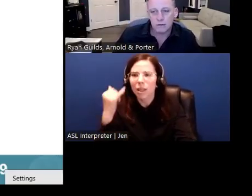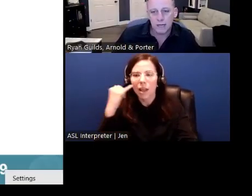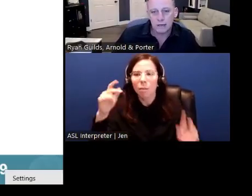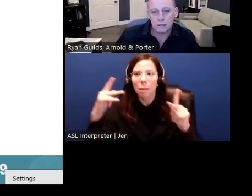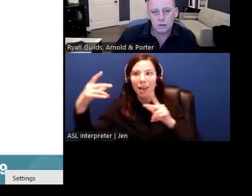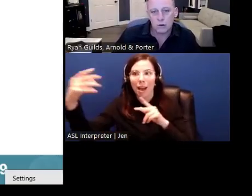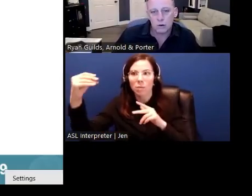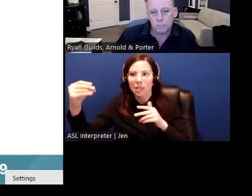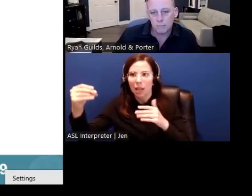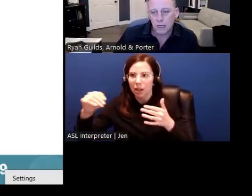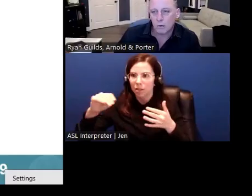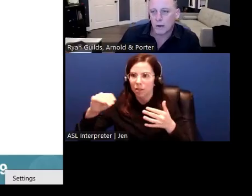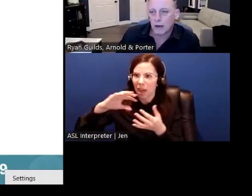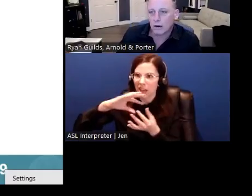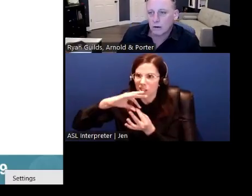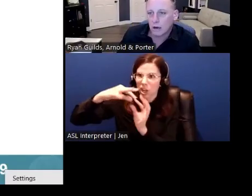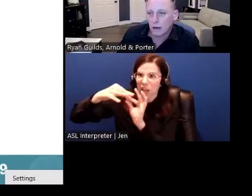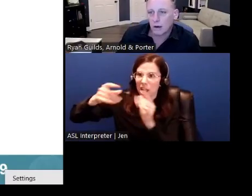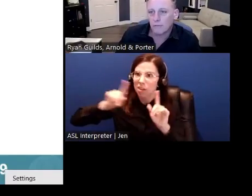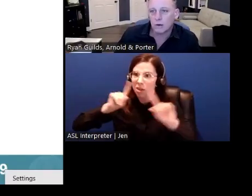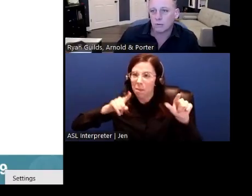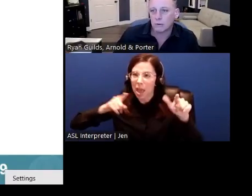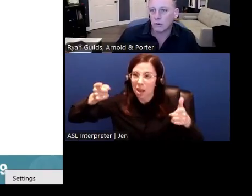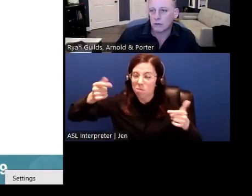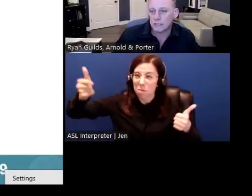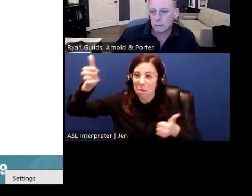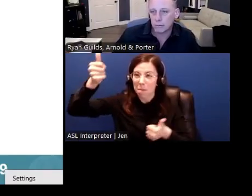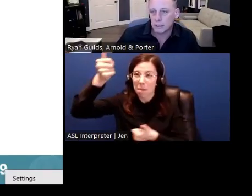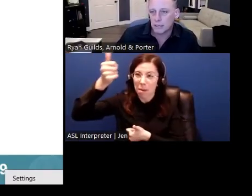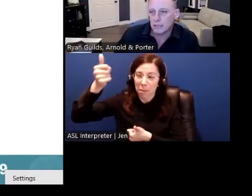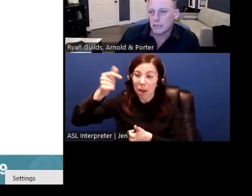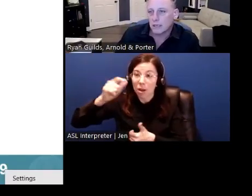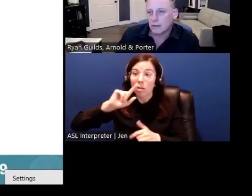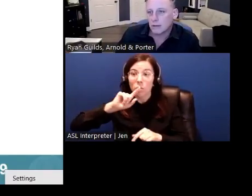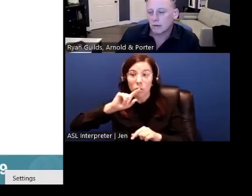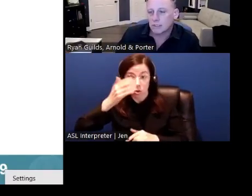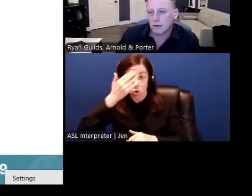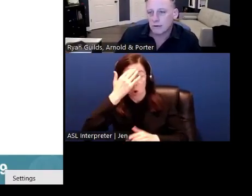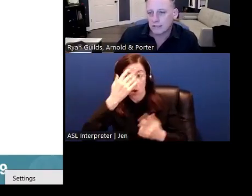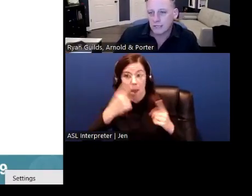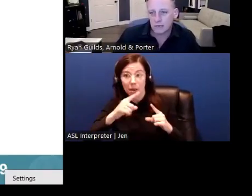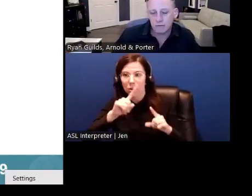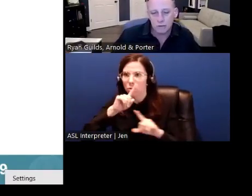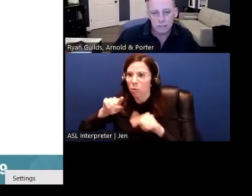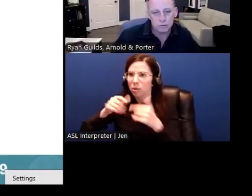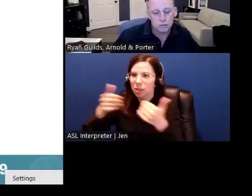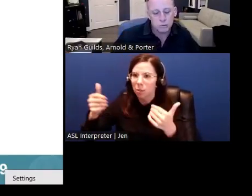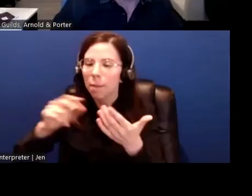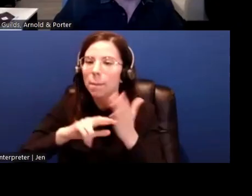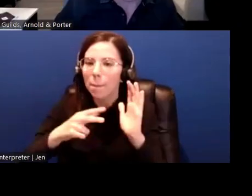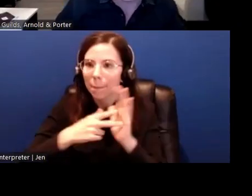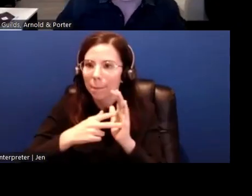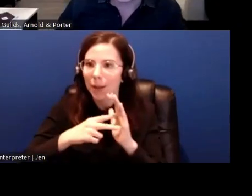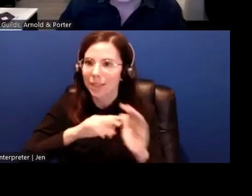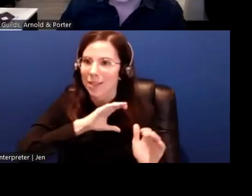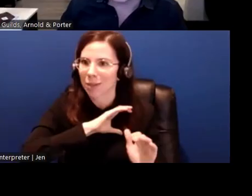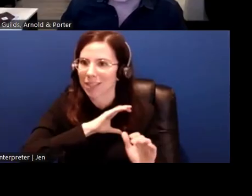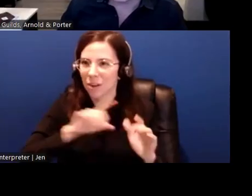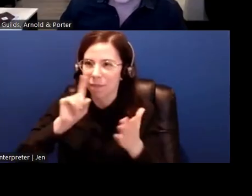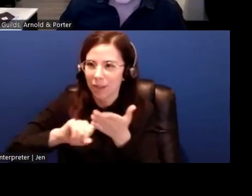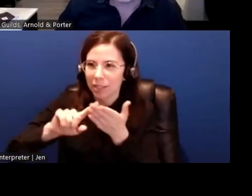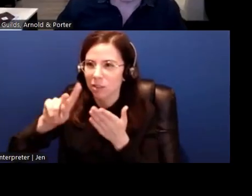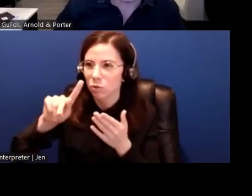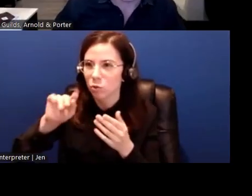chain of command or become aware of it or report it separately, then the military investigative units, which we will discuss,